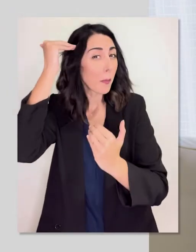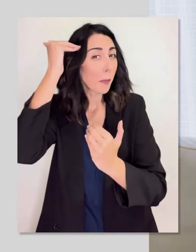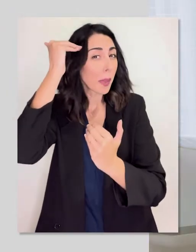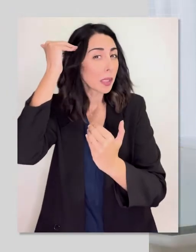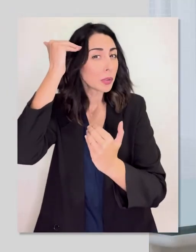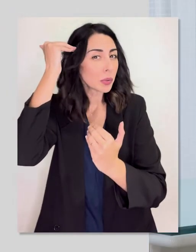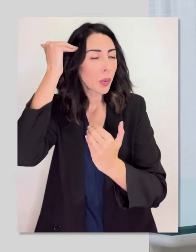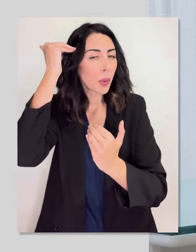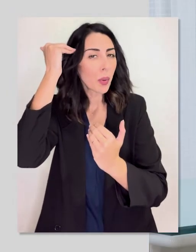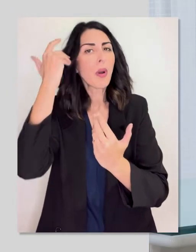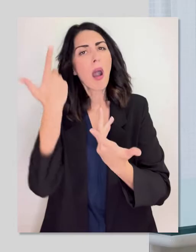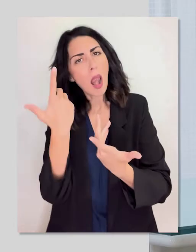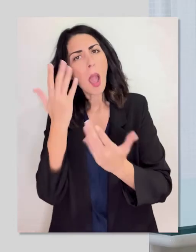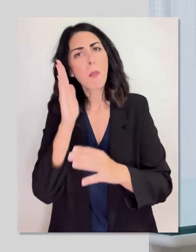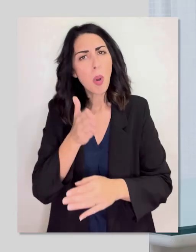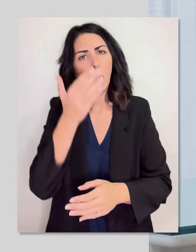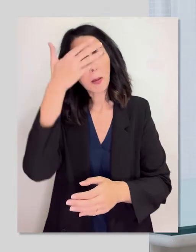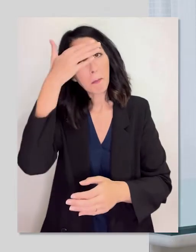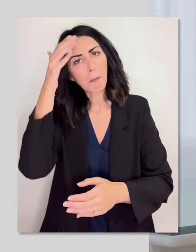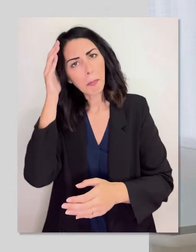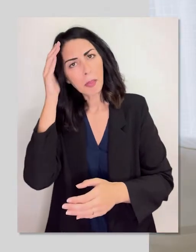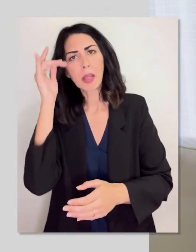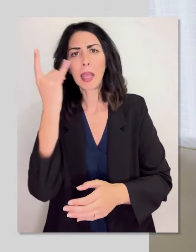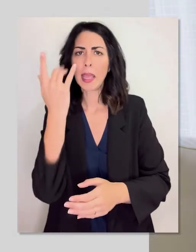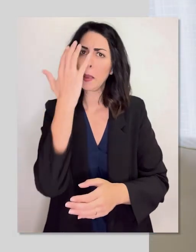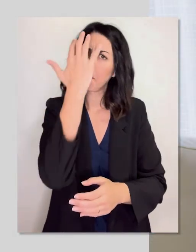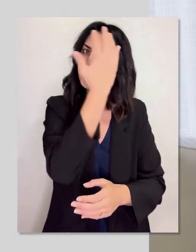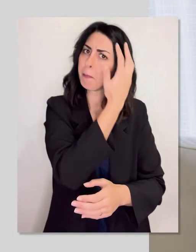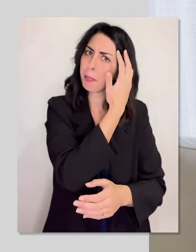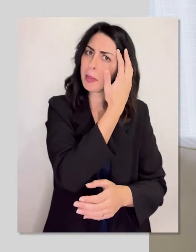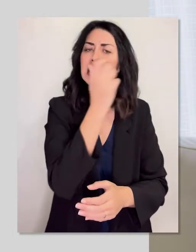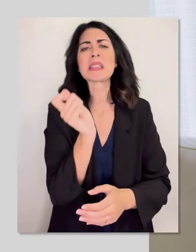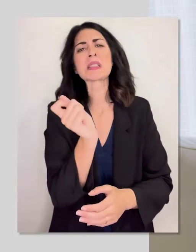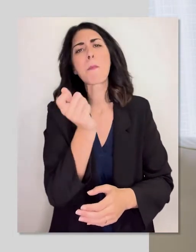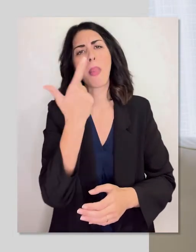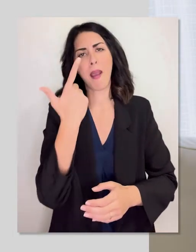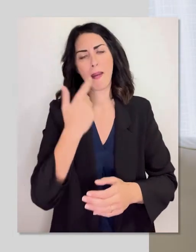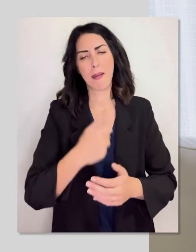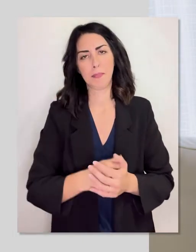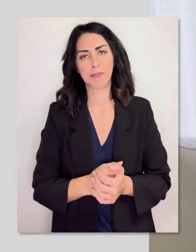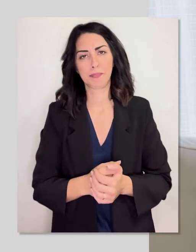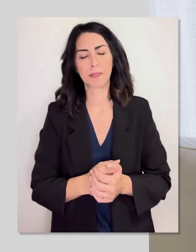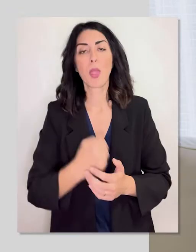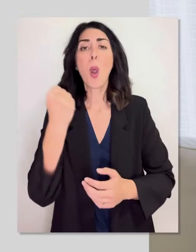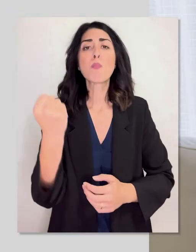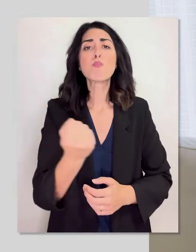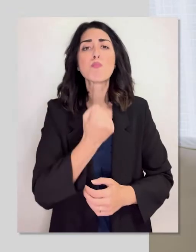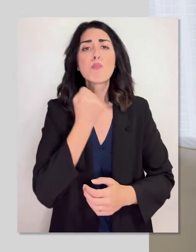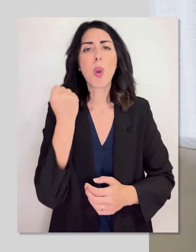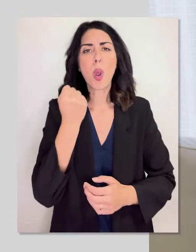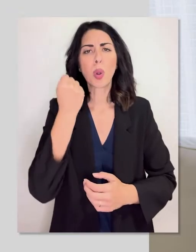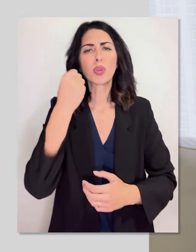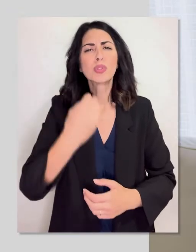be on both sides of the head in a small number of people. And the type of pain it is, it's a